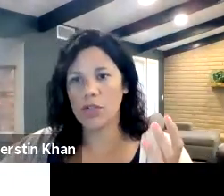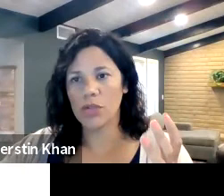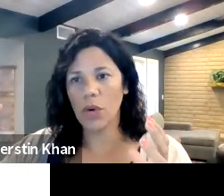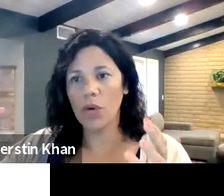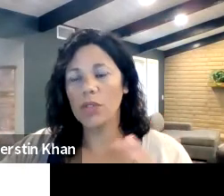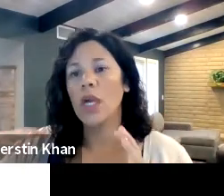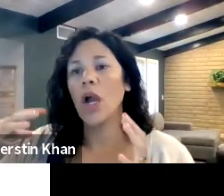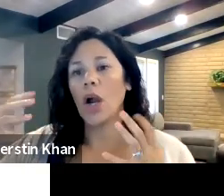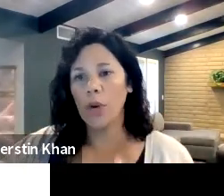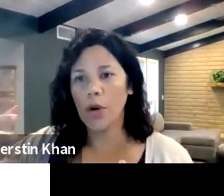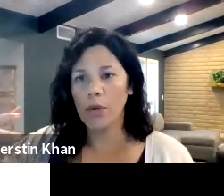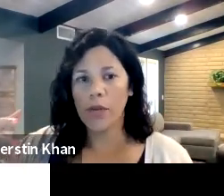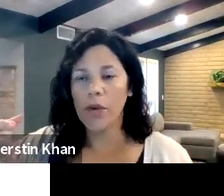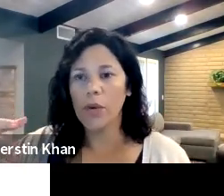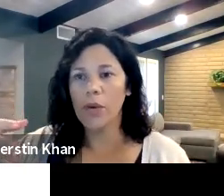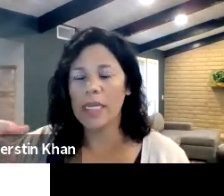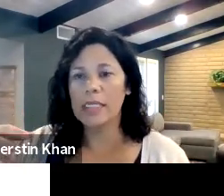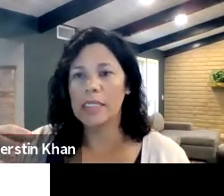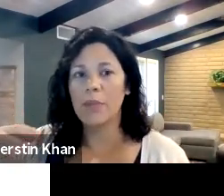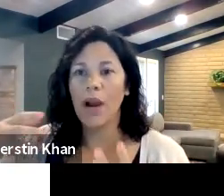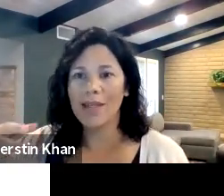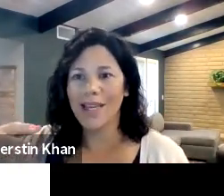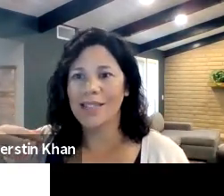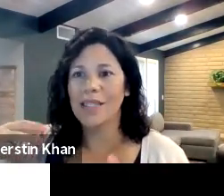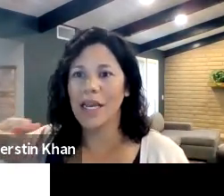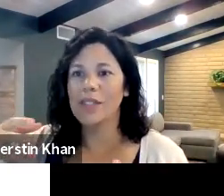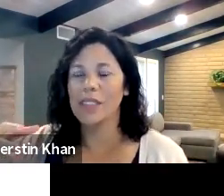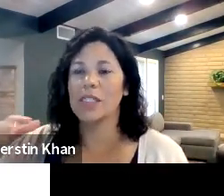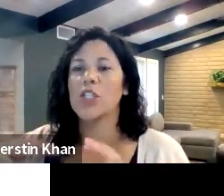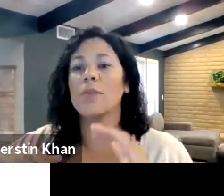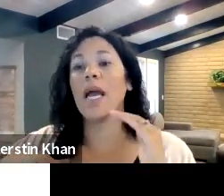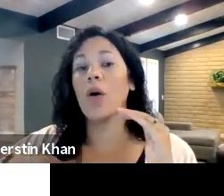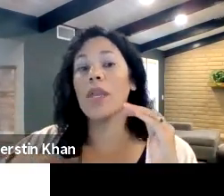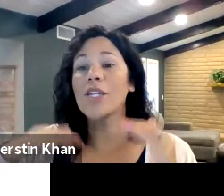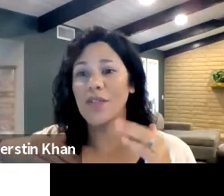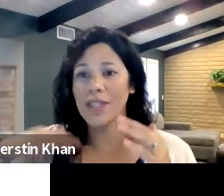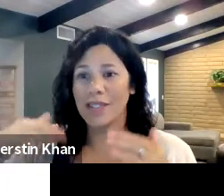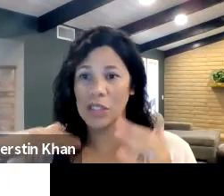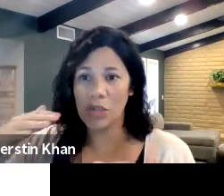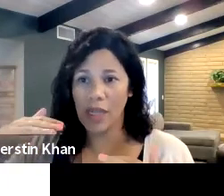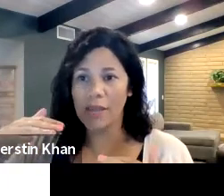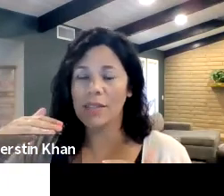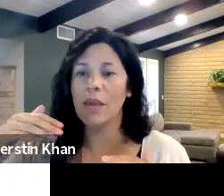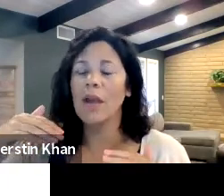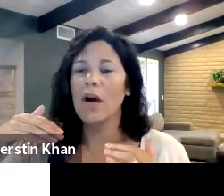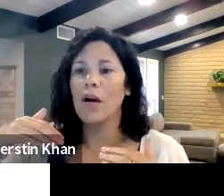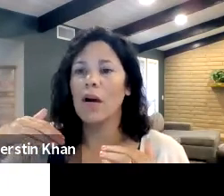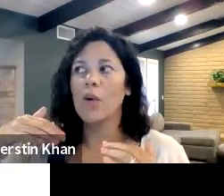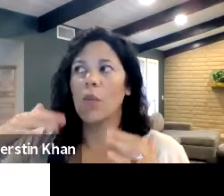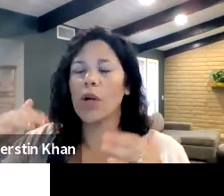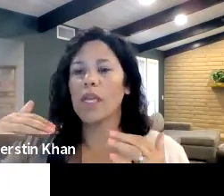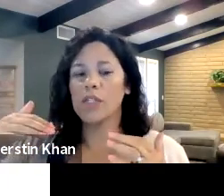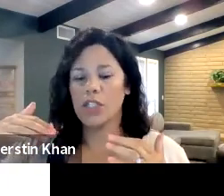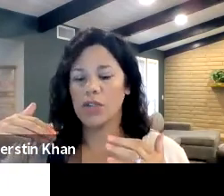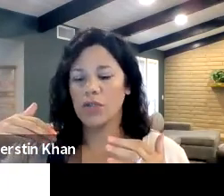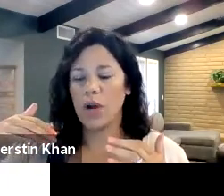our institutional goals. Our program review is the process that allows us to determine how each of us as units